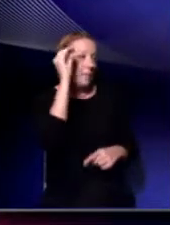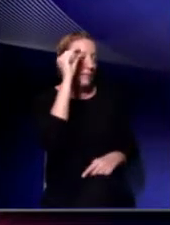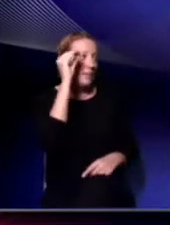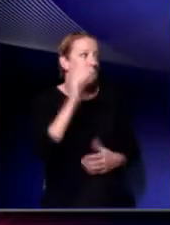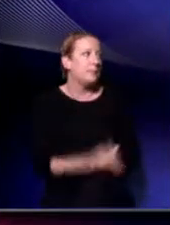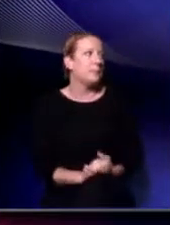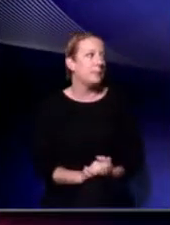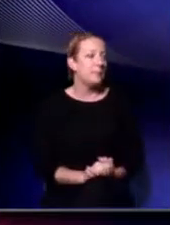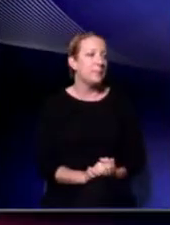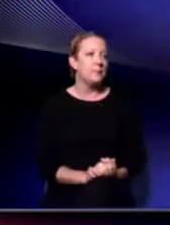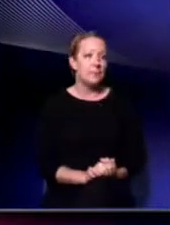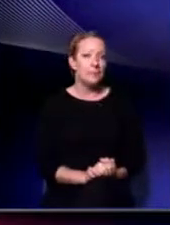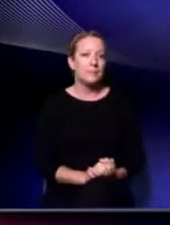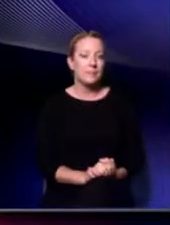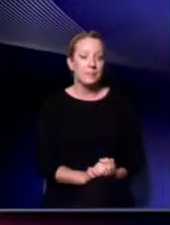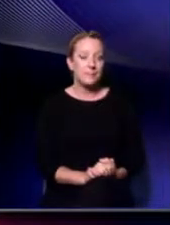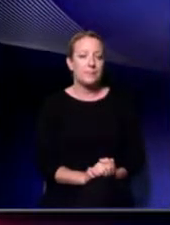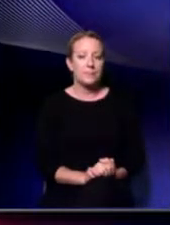So, okay.